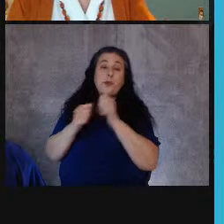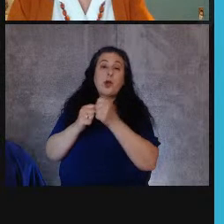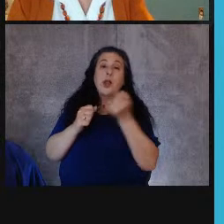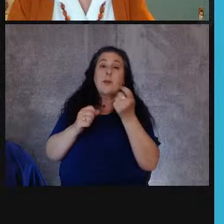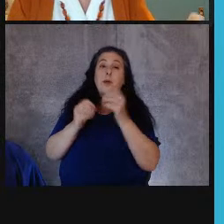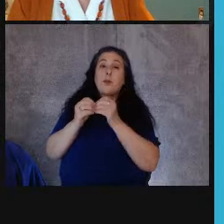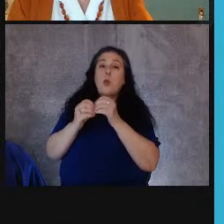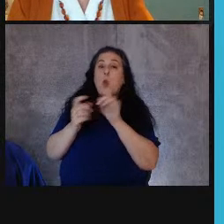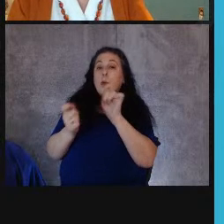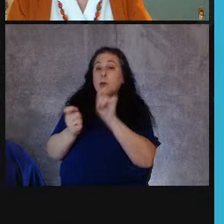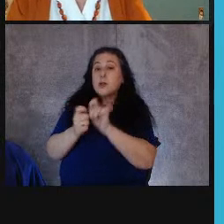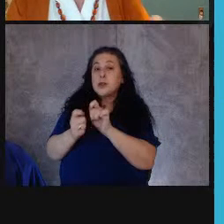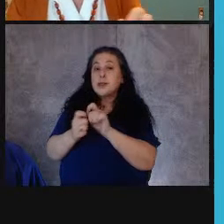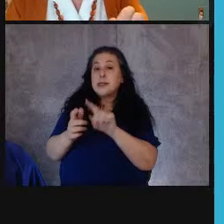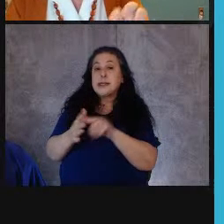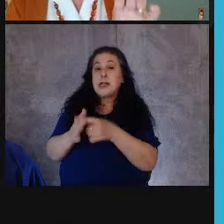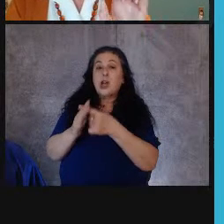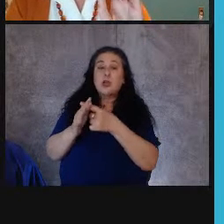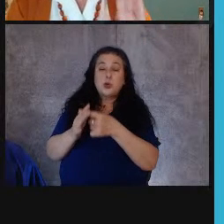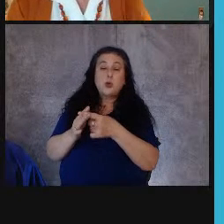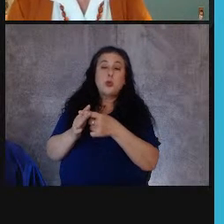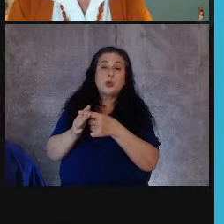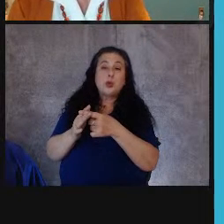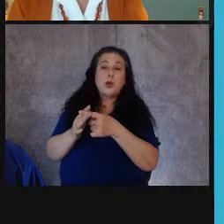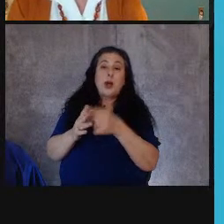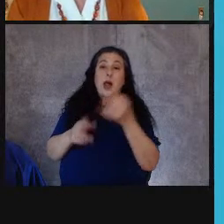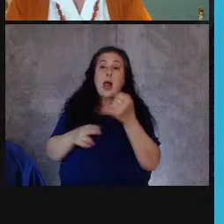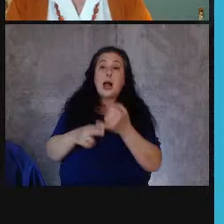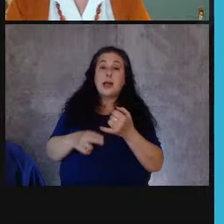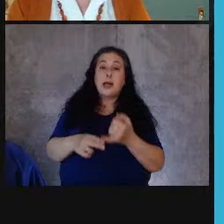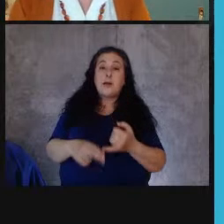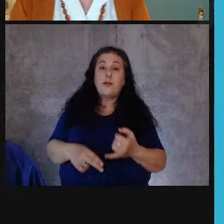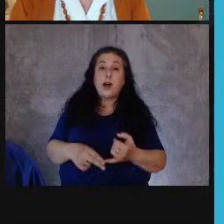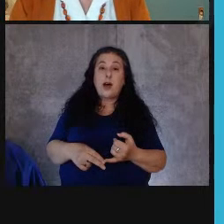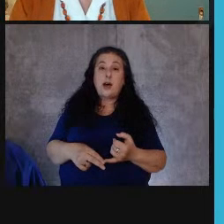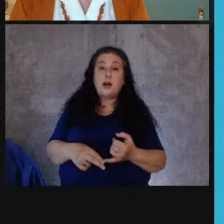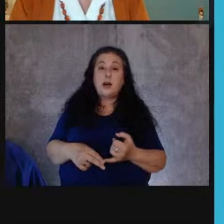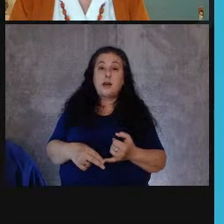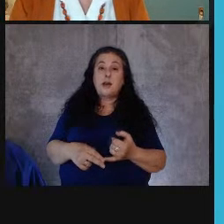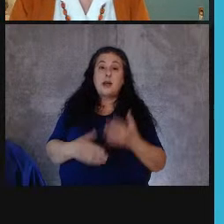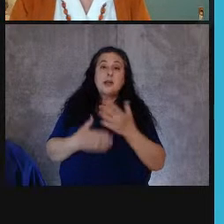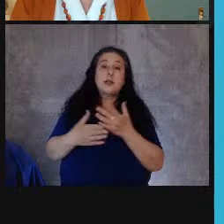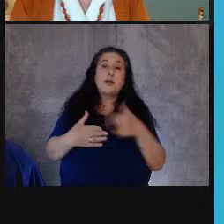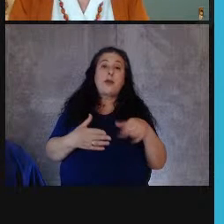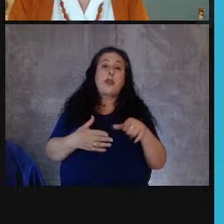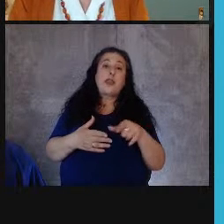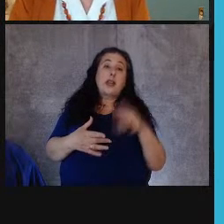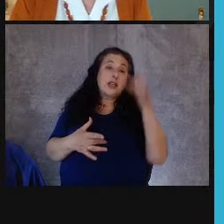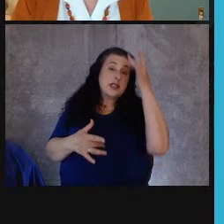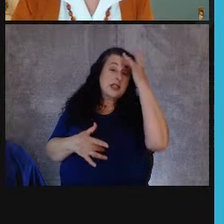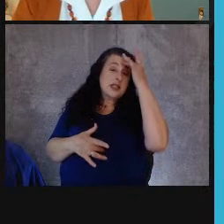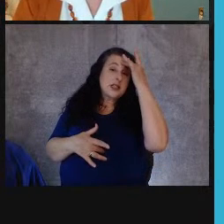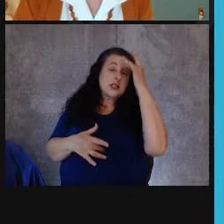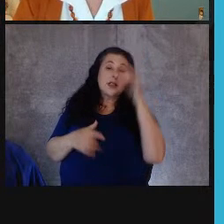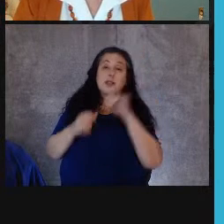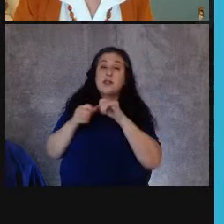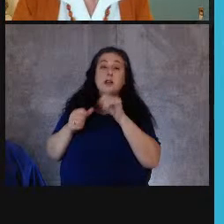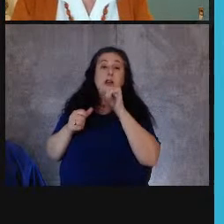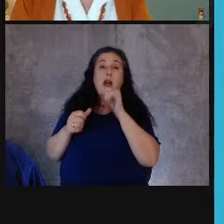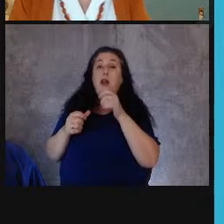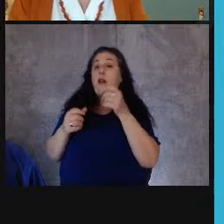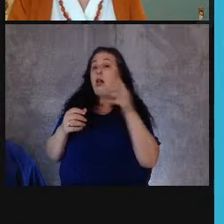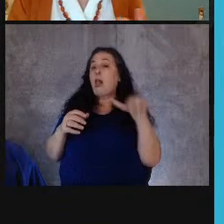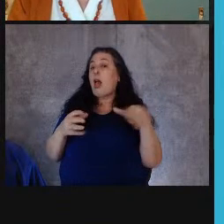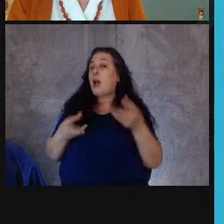more precision, start to identify some of these diseases. Now, there still weren't a lot of